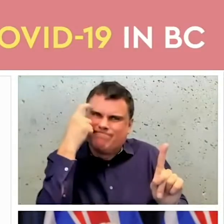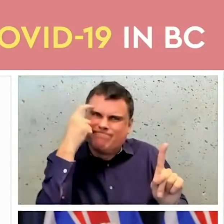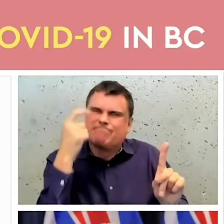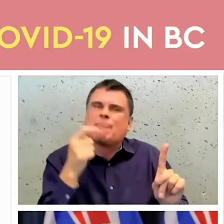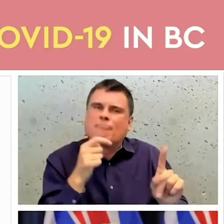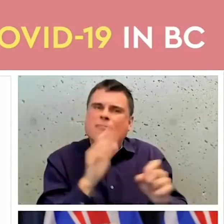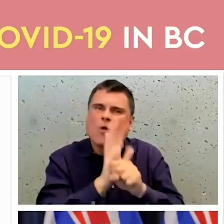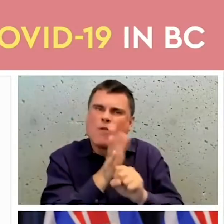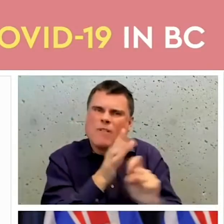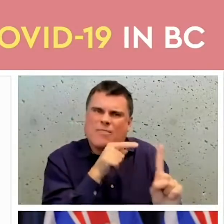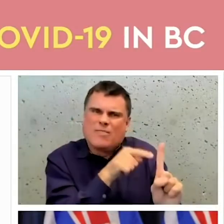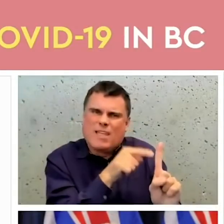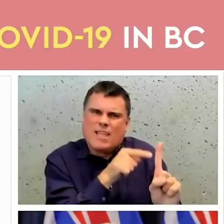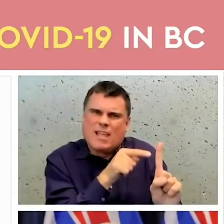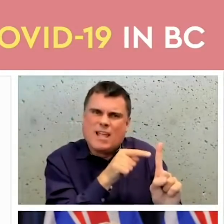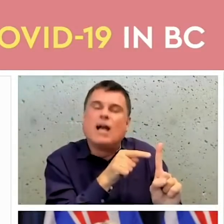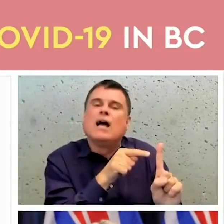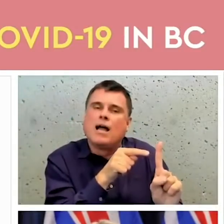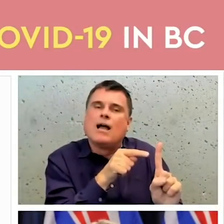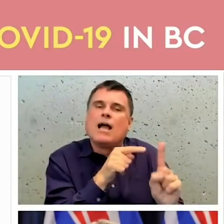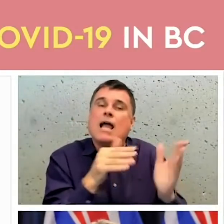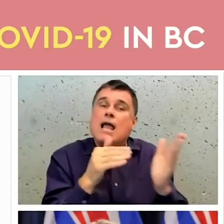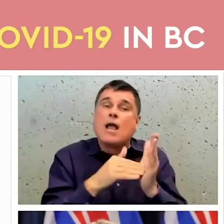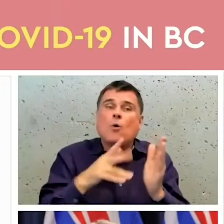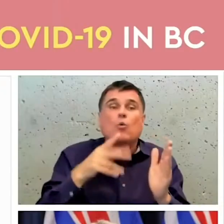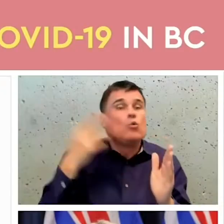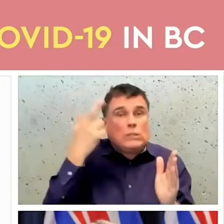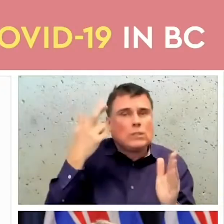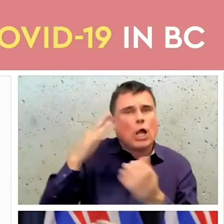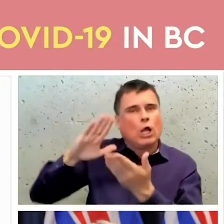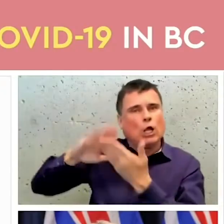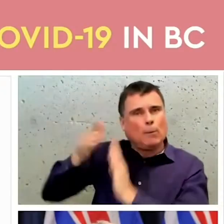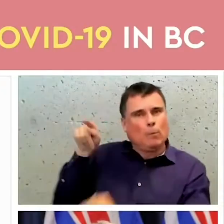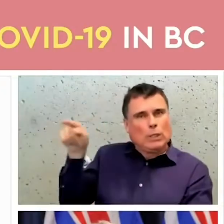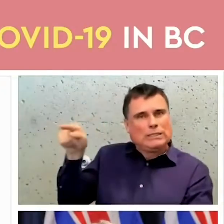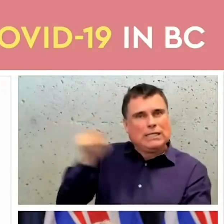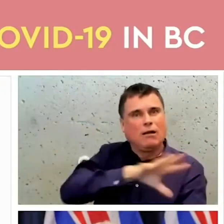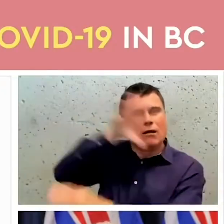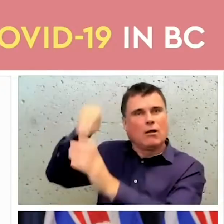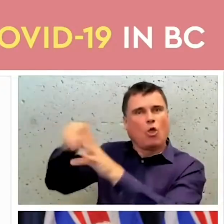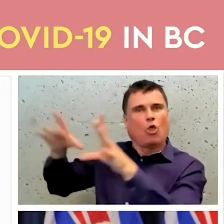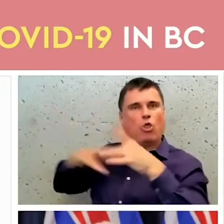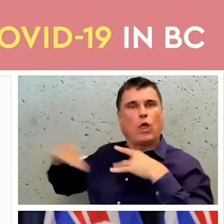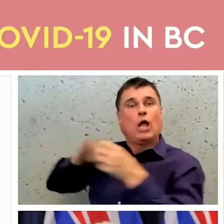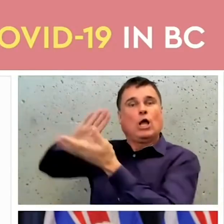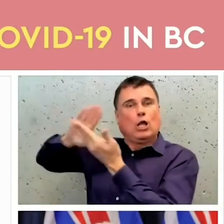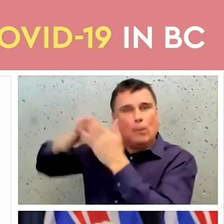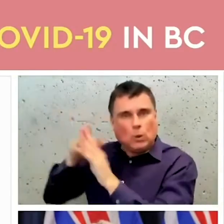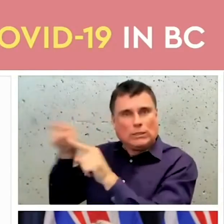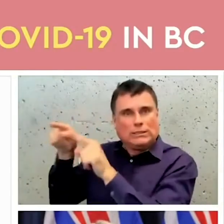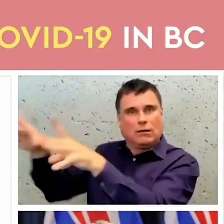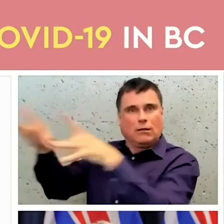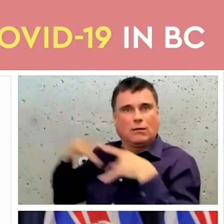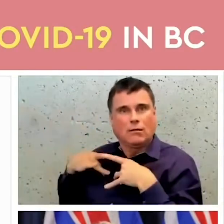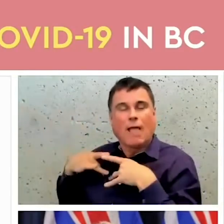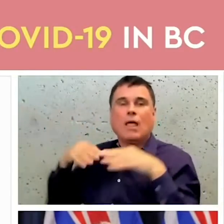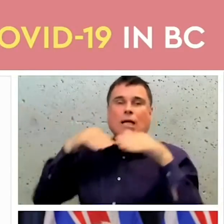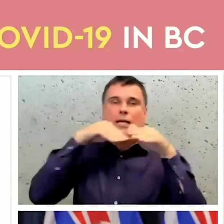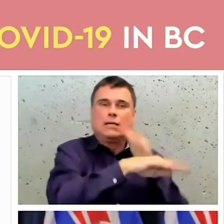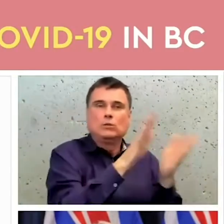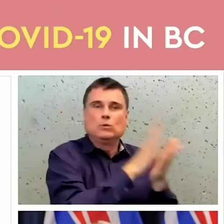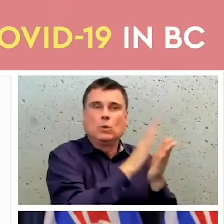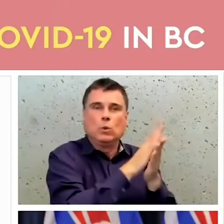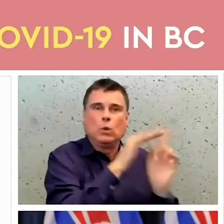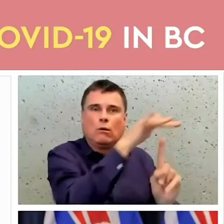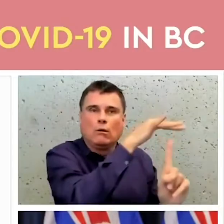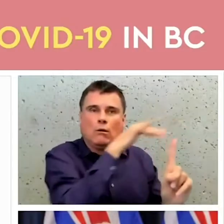in the community. So that's in 830 schools. So 45% of schools have had an exposure